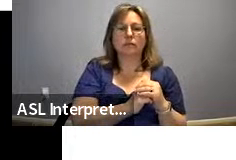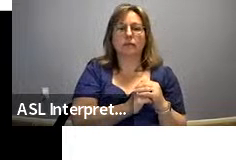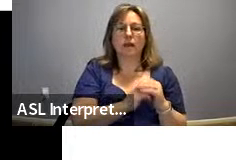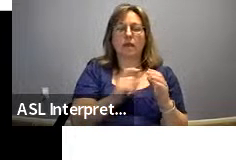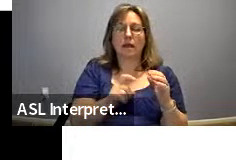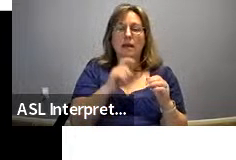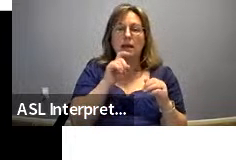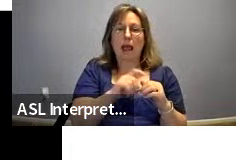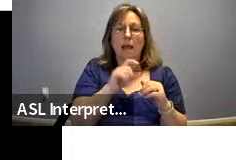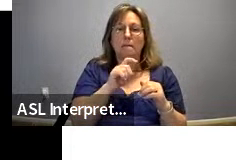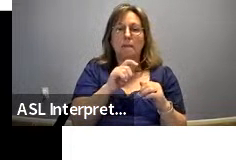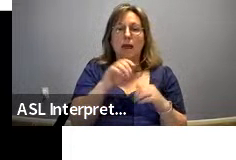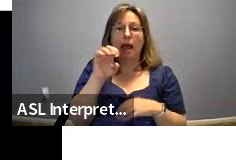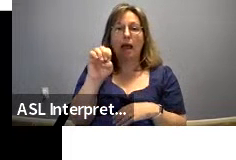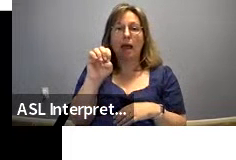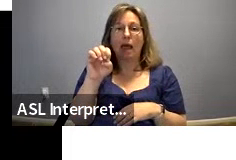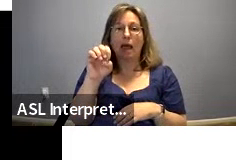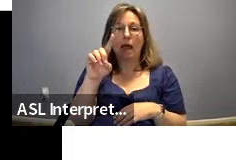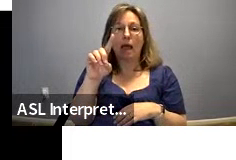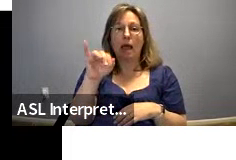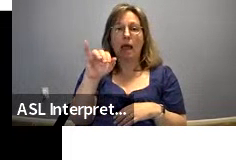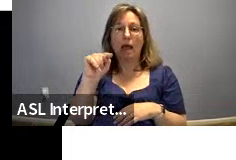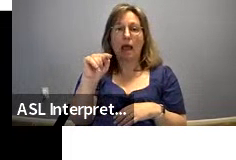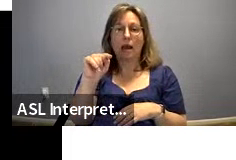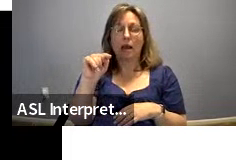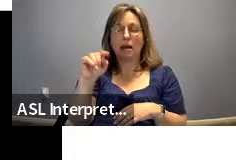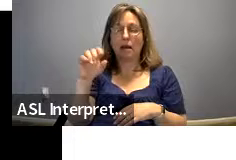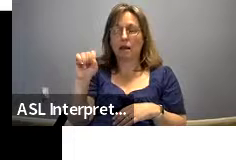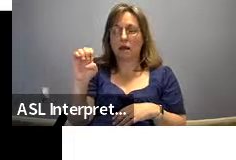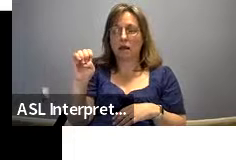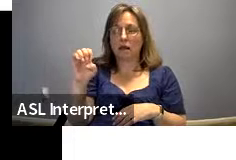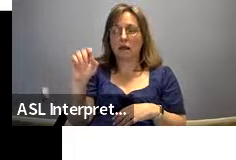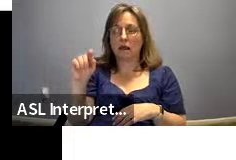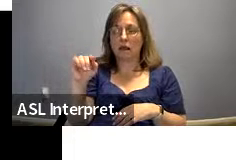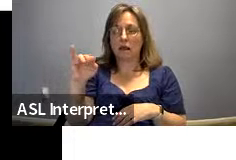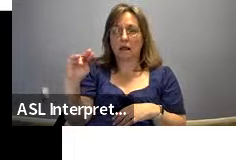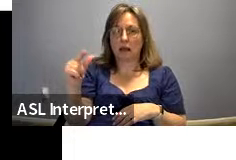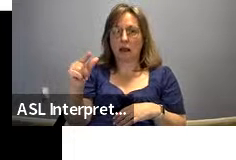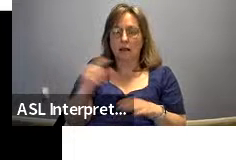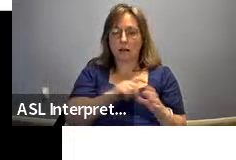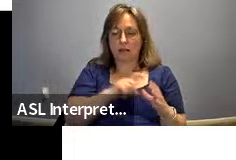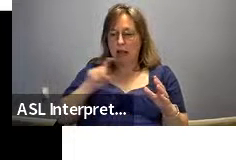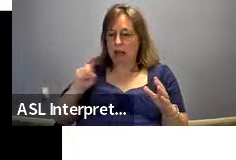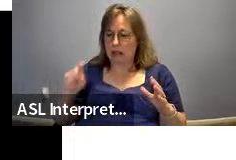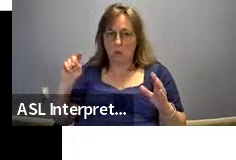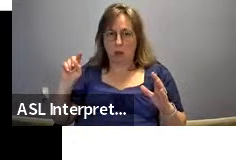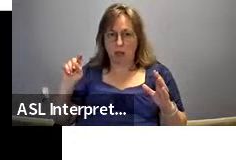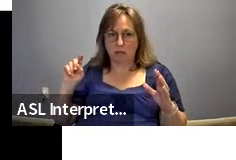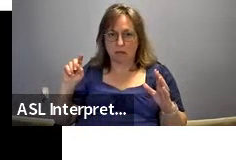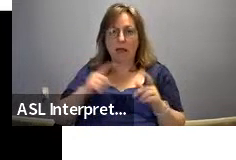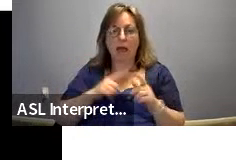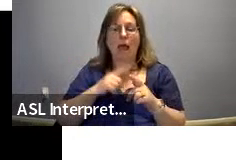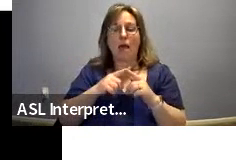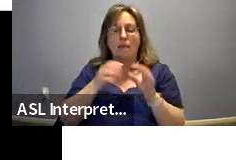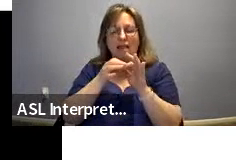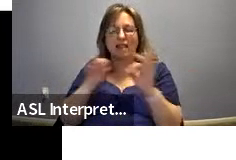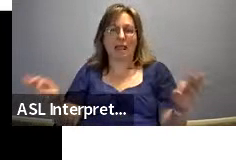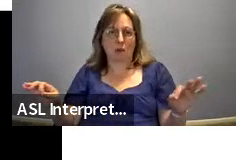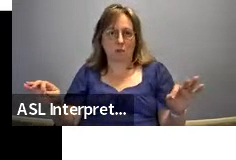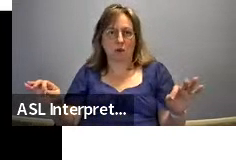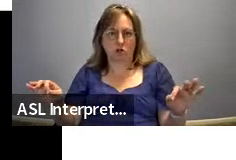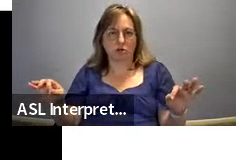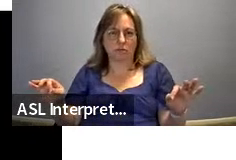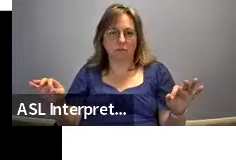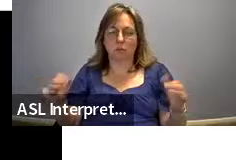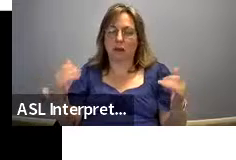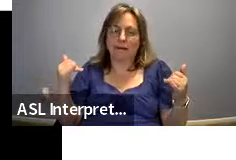Edit Settings. Click away from there and then tap the language setting. It's set as